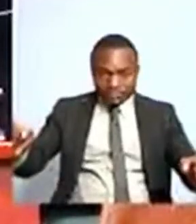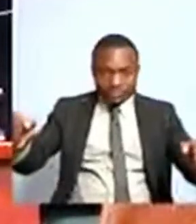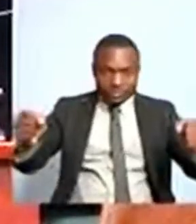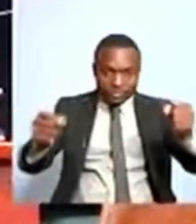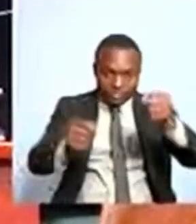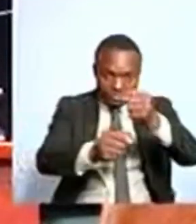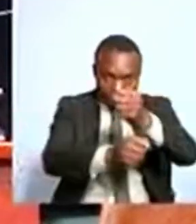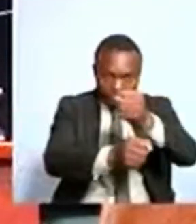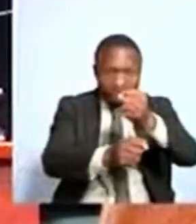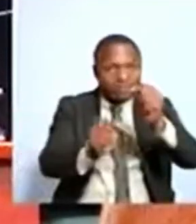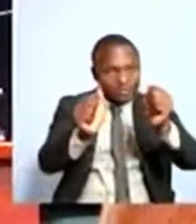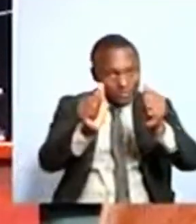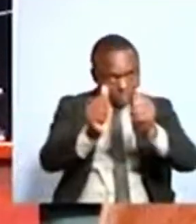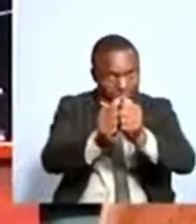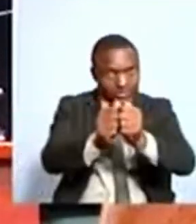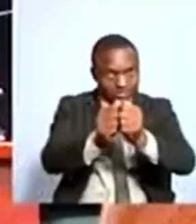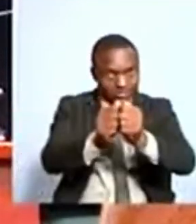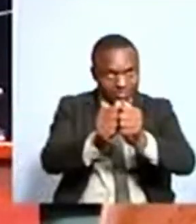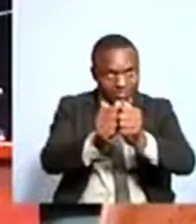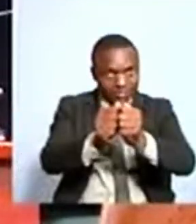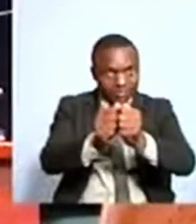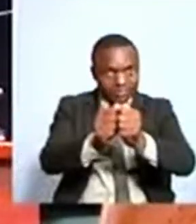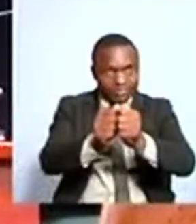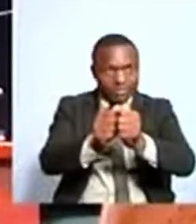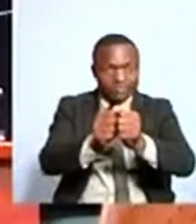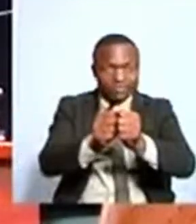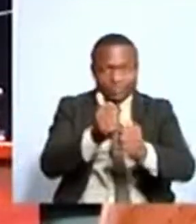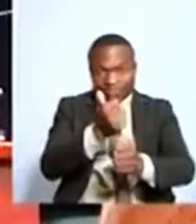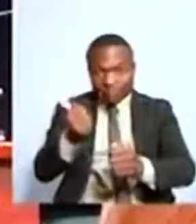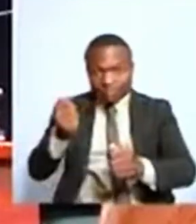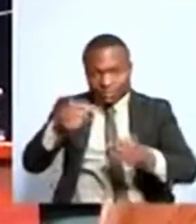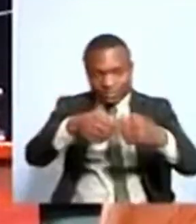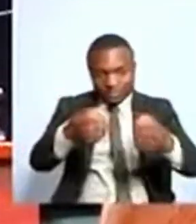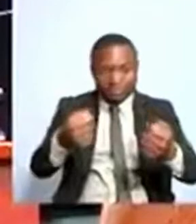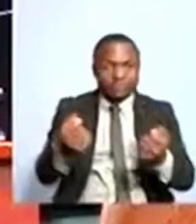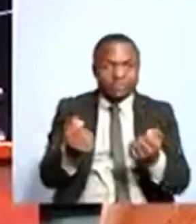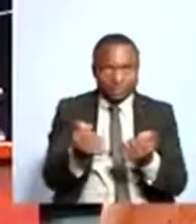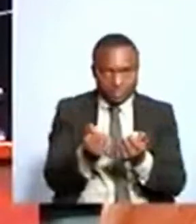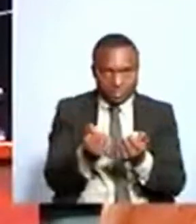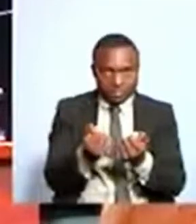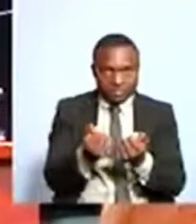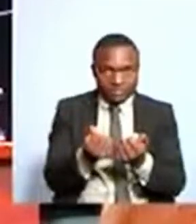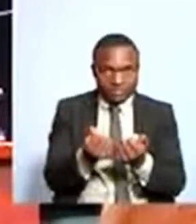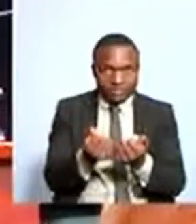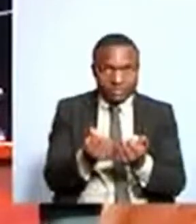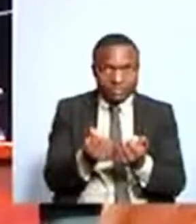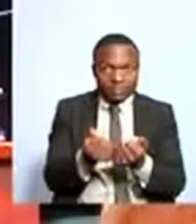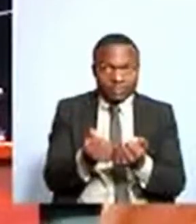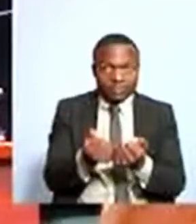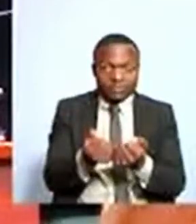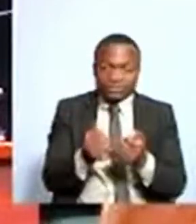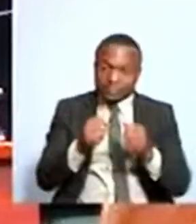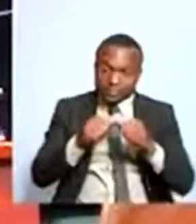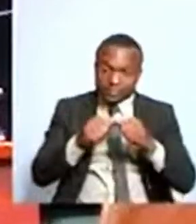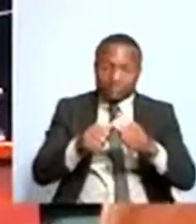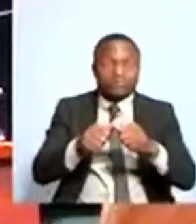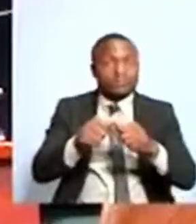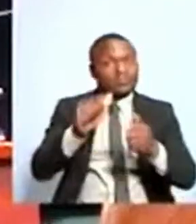substituted with another section which is still